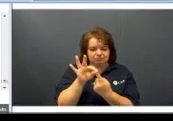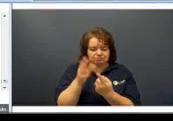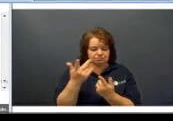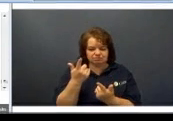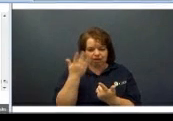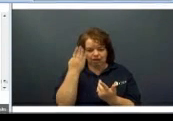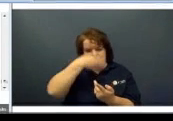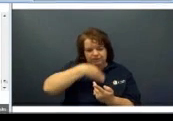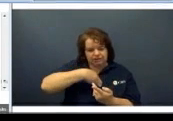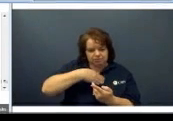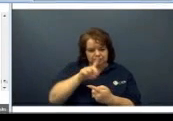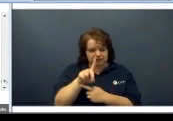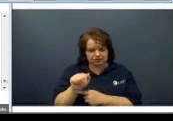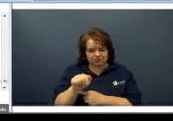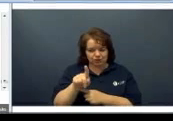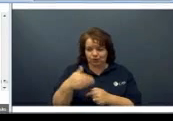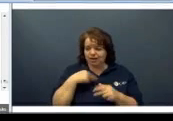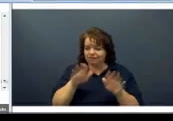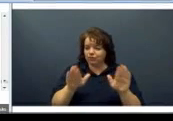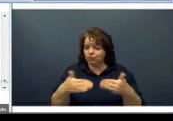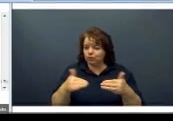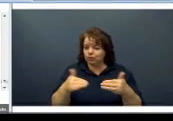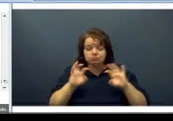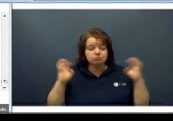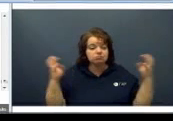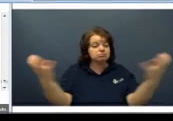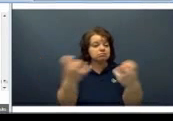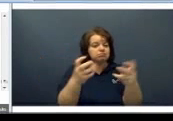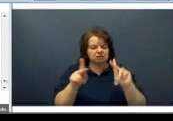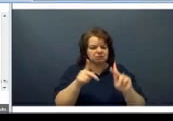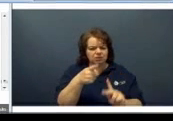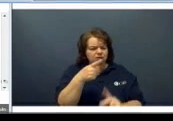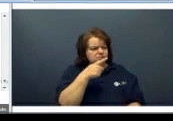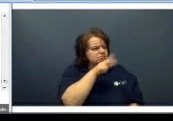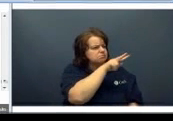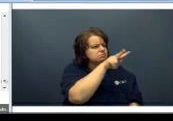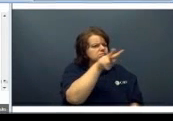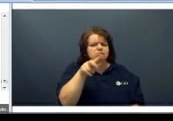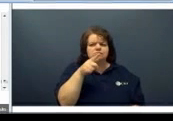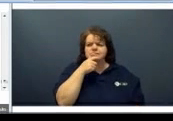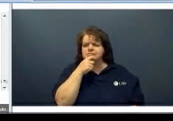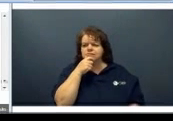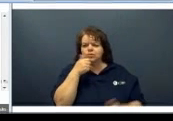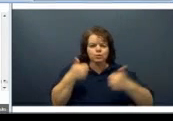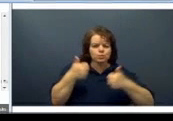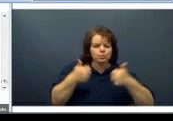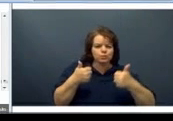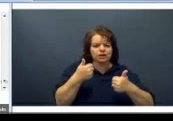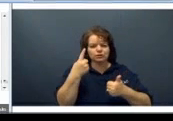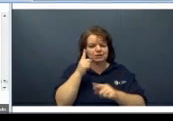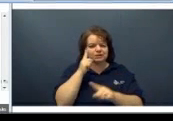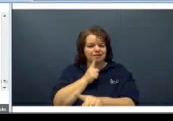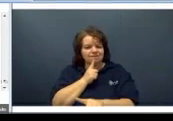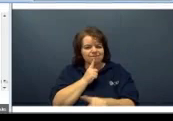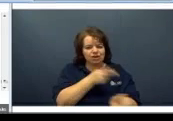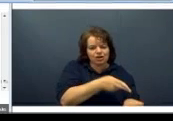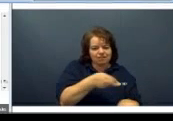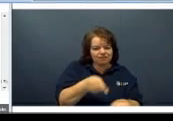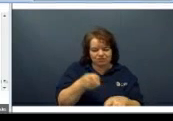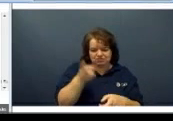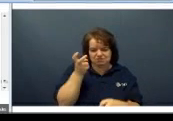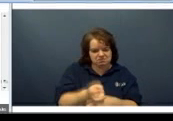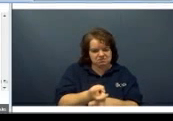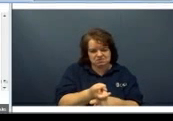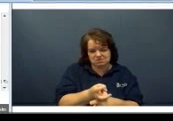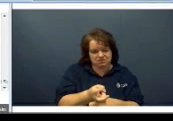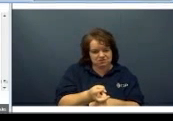deafness is unique in such a way that it's an invisible disability. You could have a room full of people, and you would be hard-pressed to find which